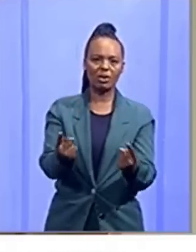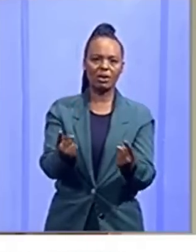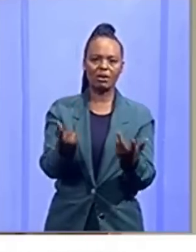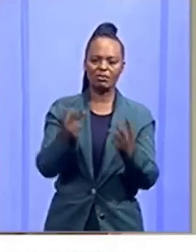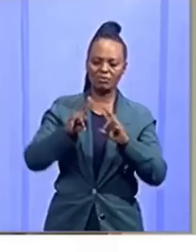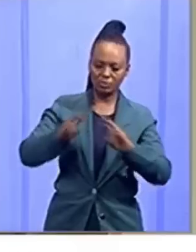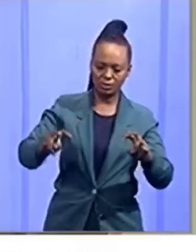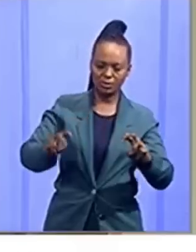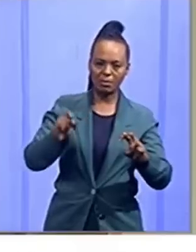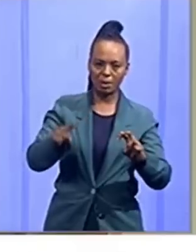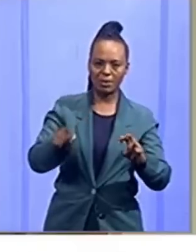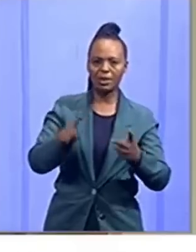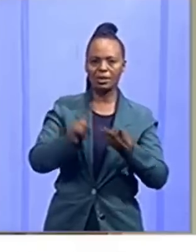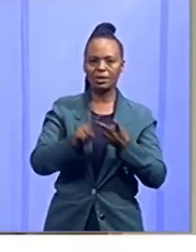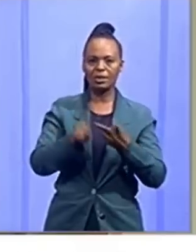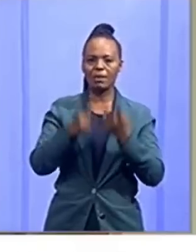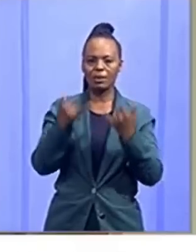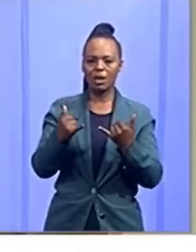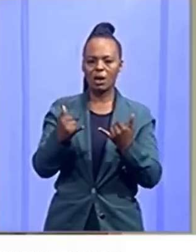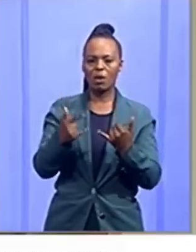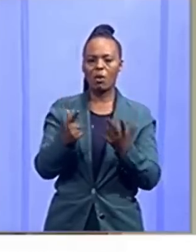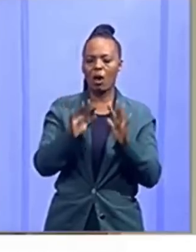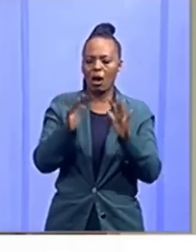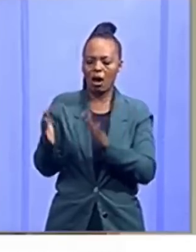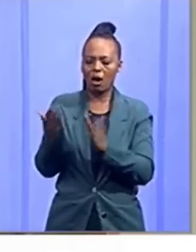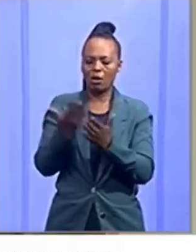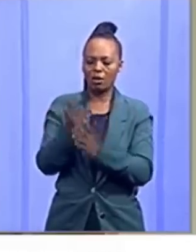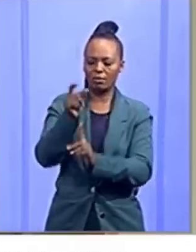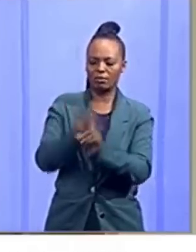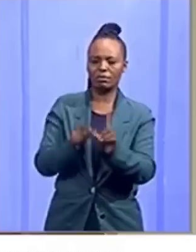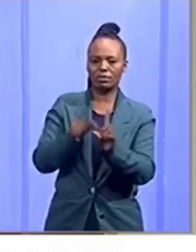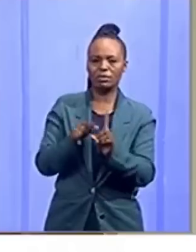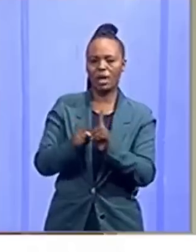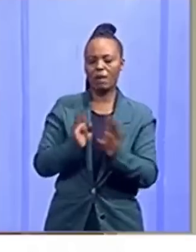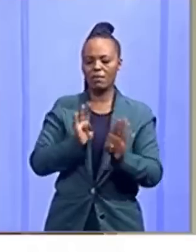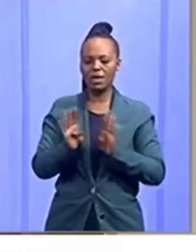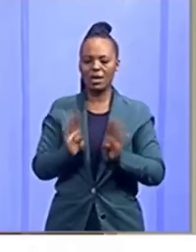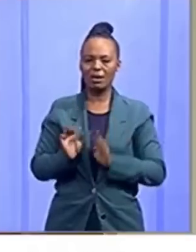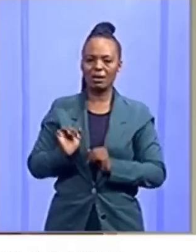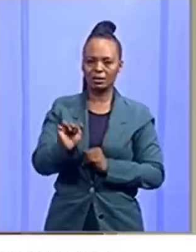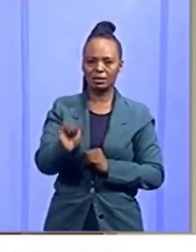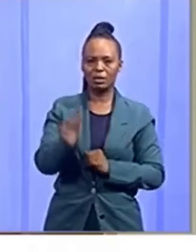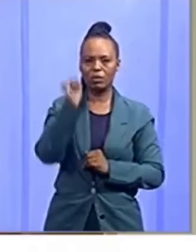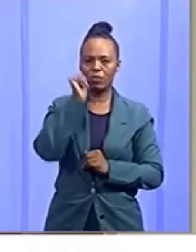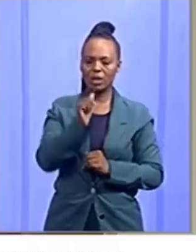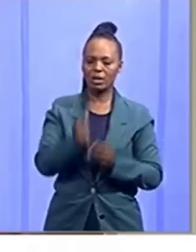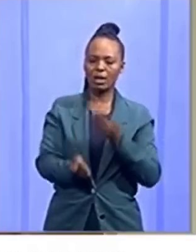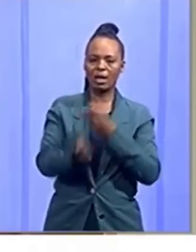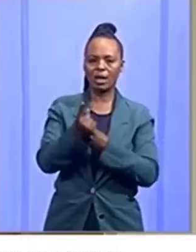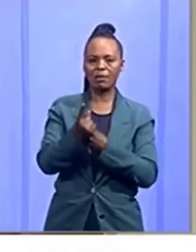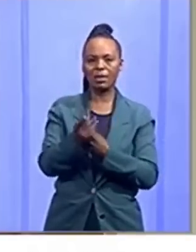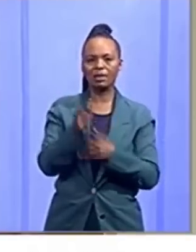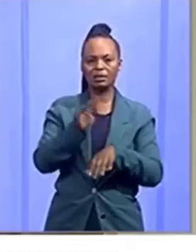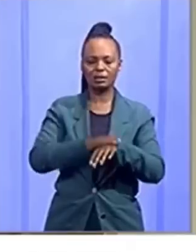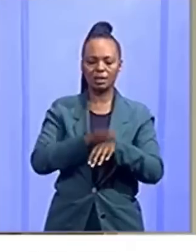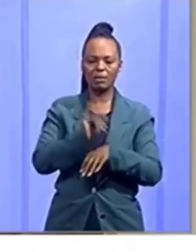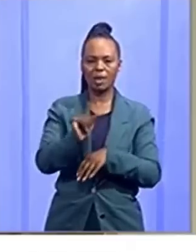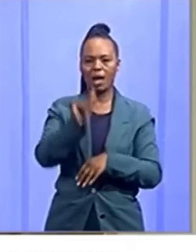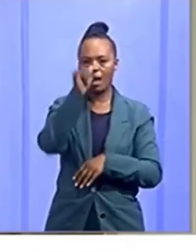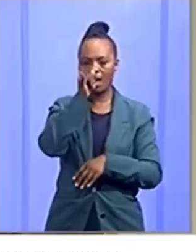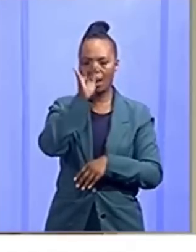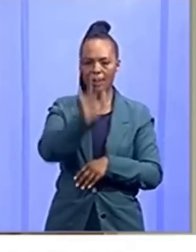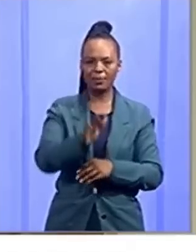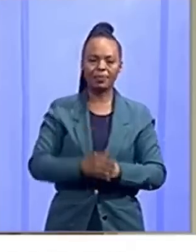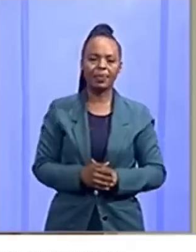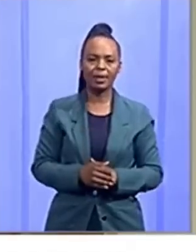could not appreciate the wrongfulness of the conduct at the alleged period of a crime.